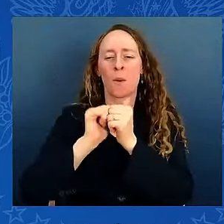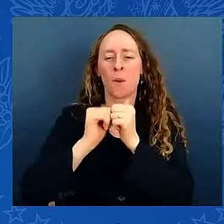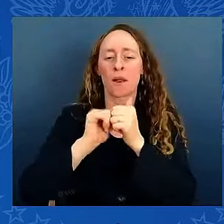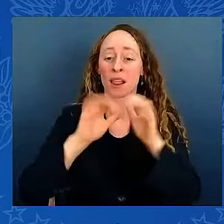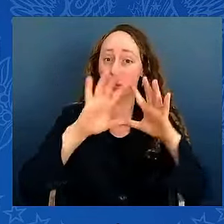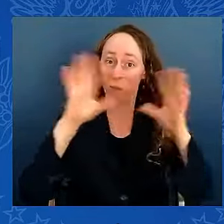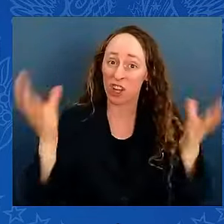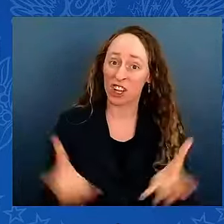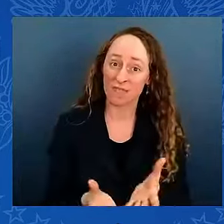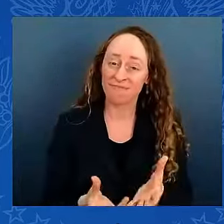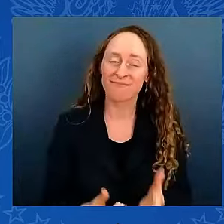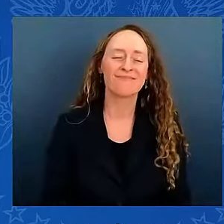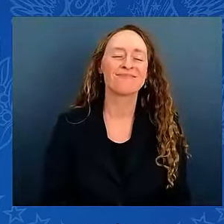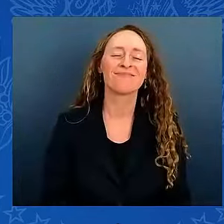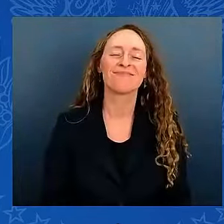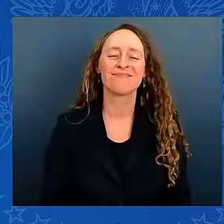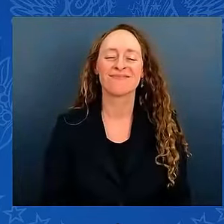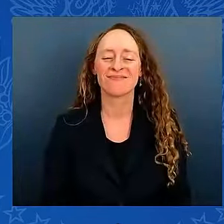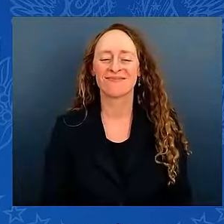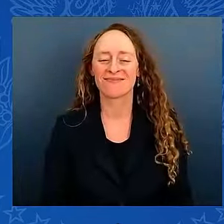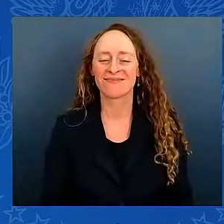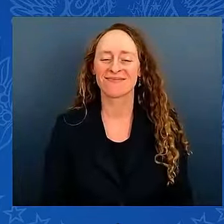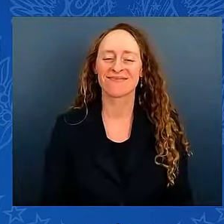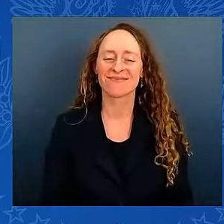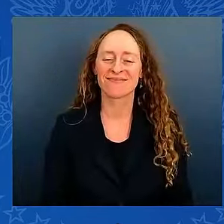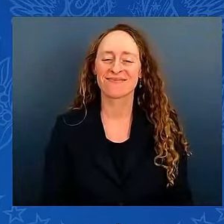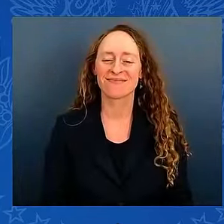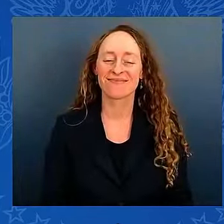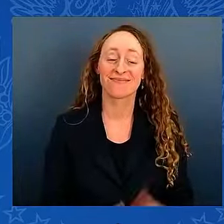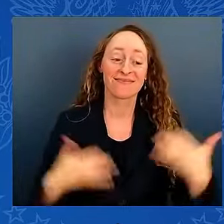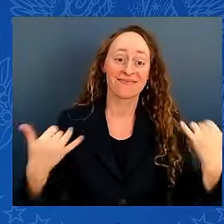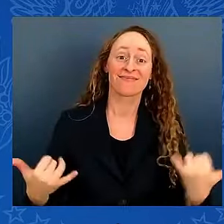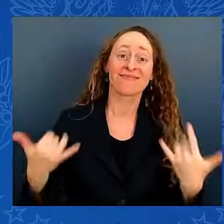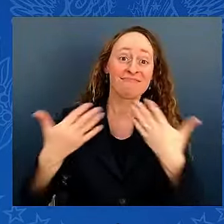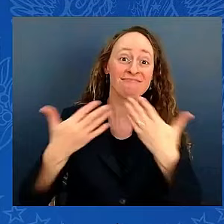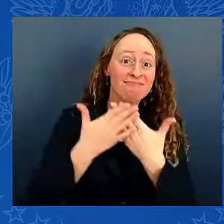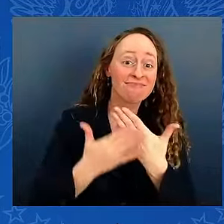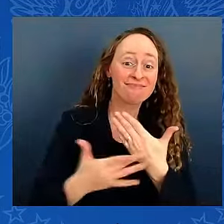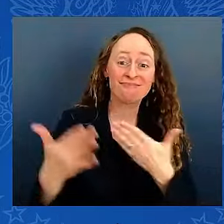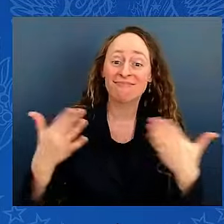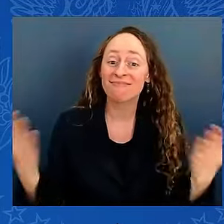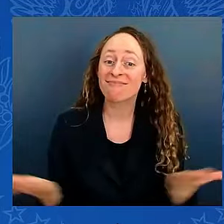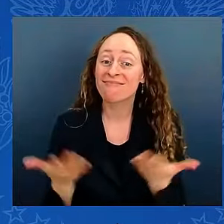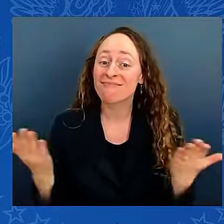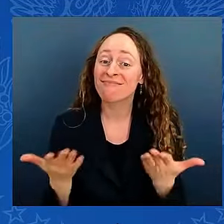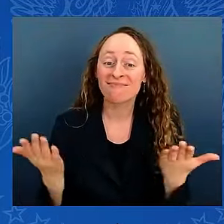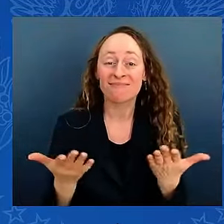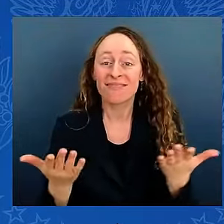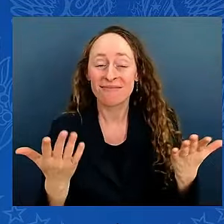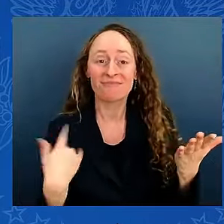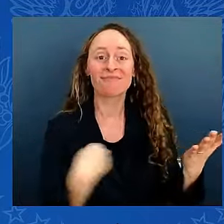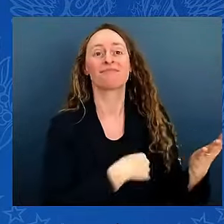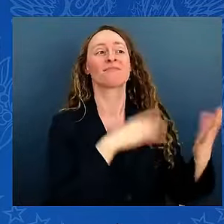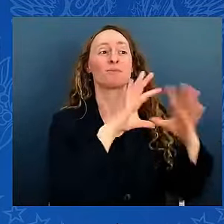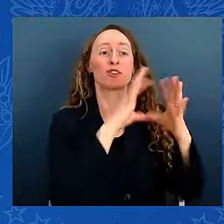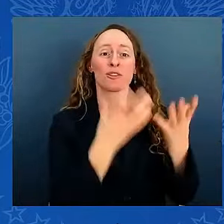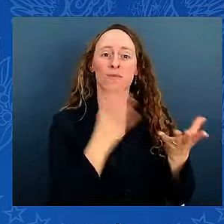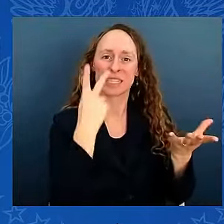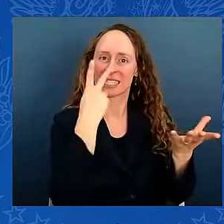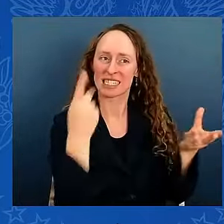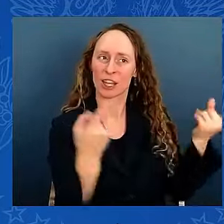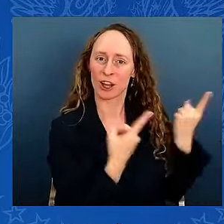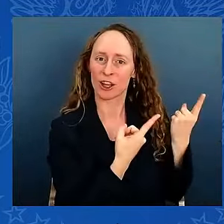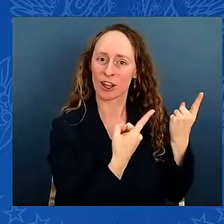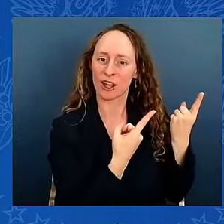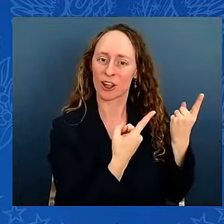In the next few years, we get to showcase to the world from our own backyard.